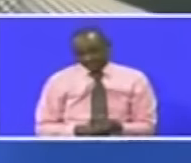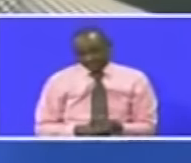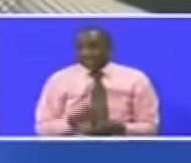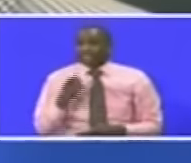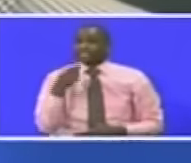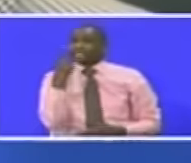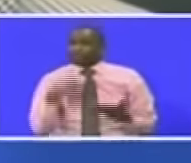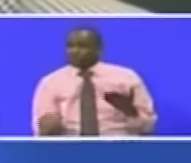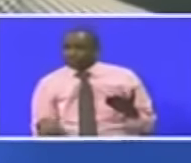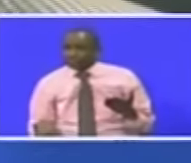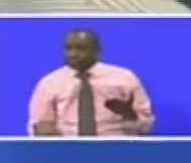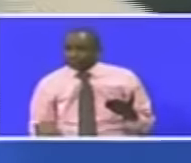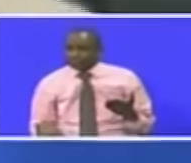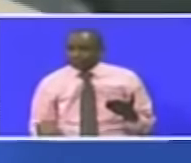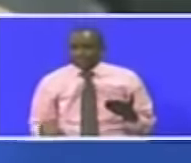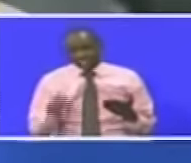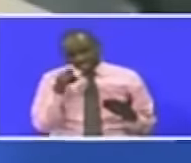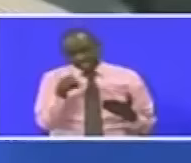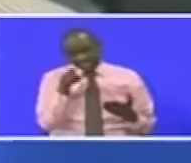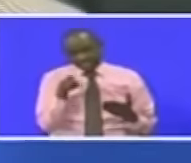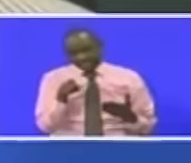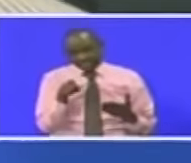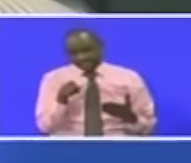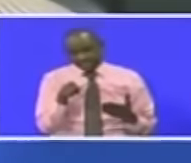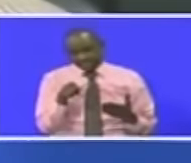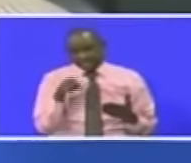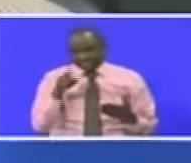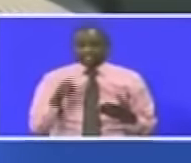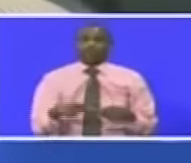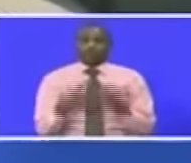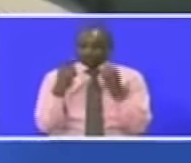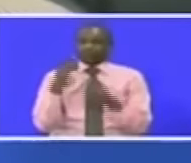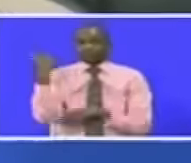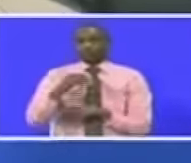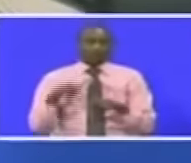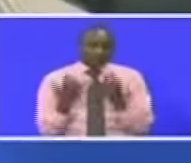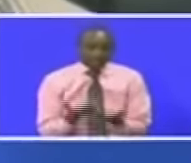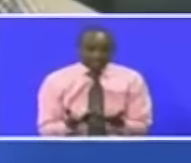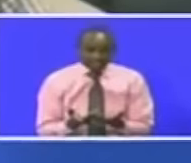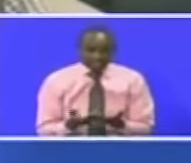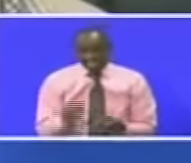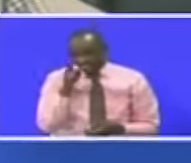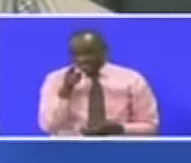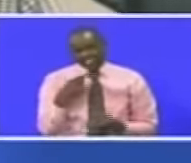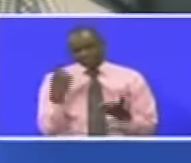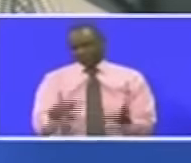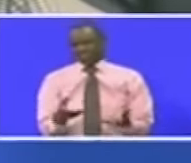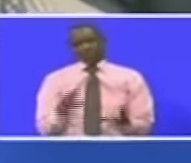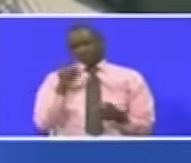is for international war or conflict. Now, that gives a bit of a